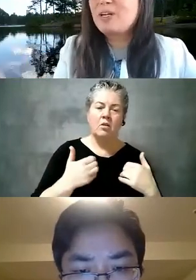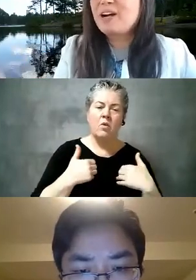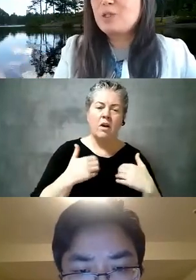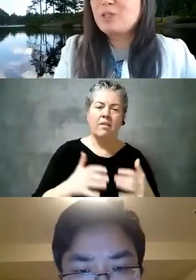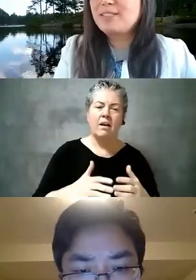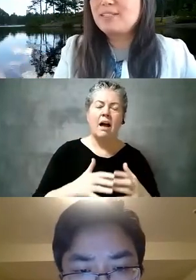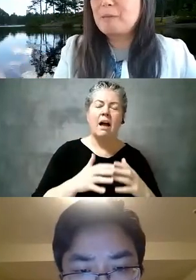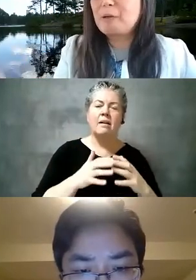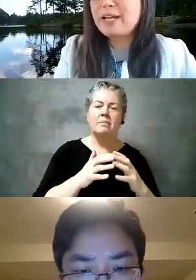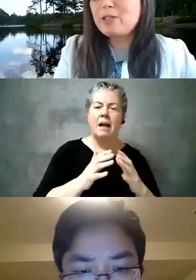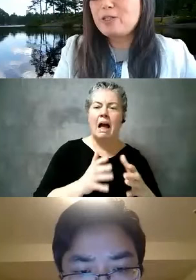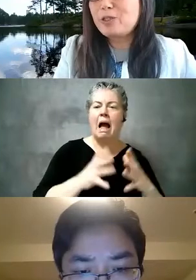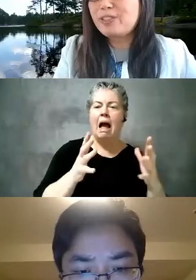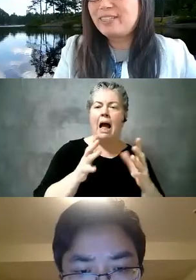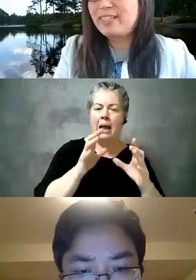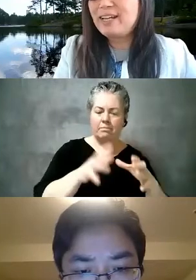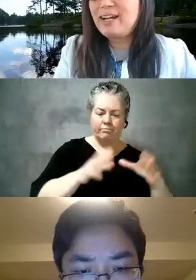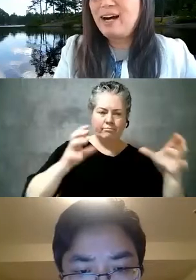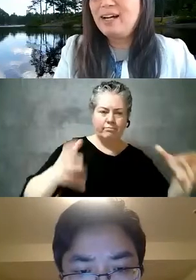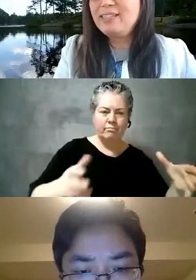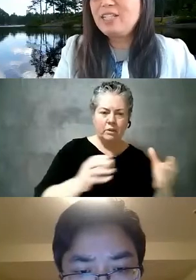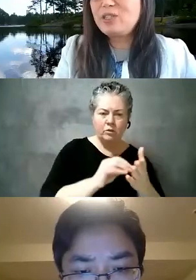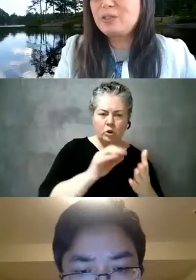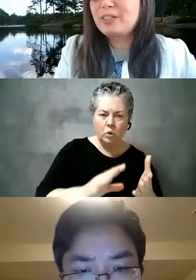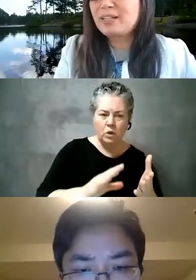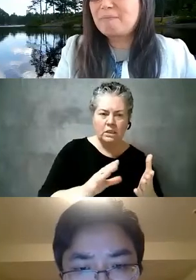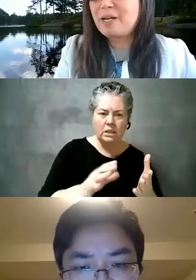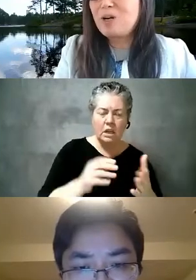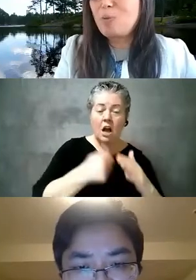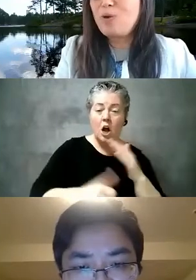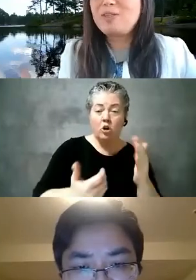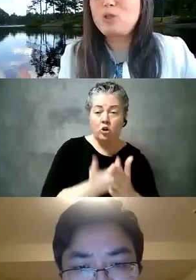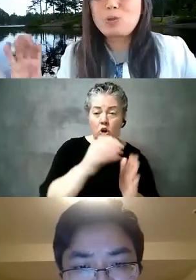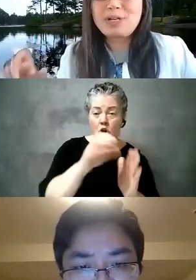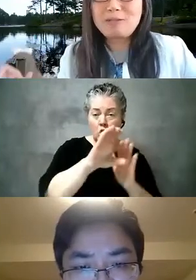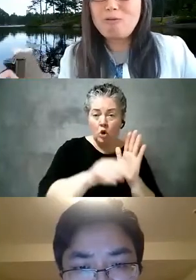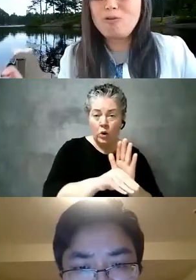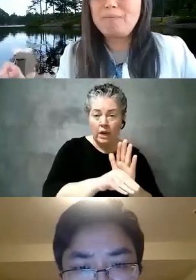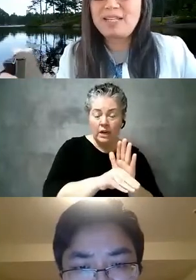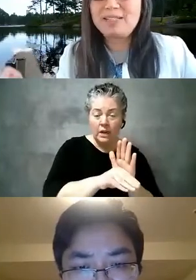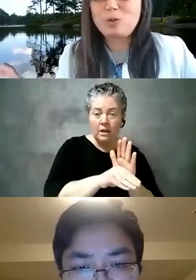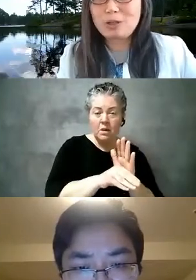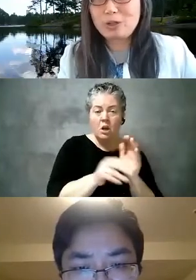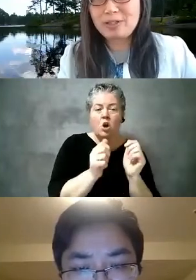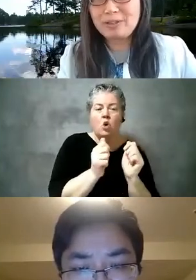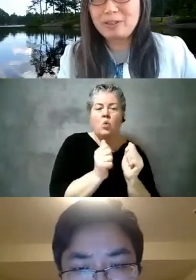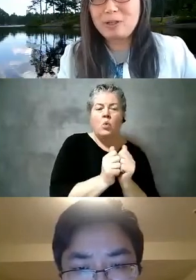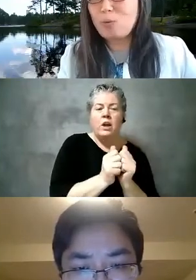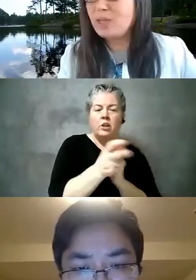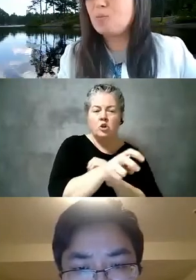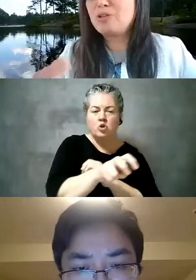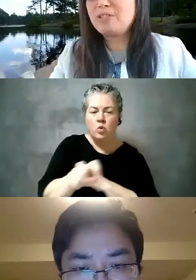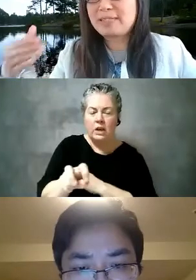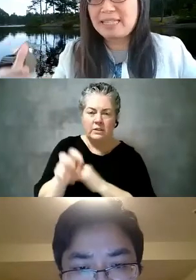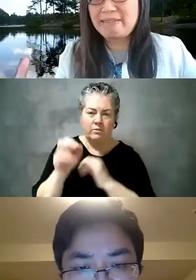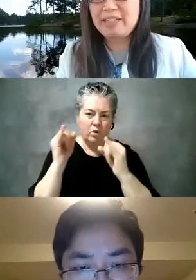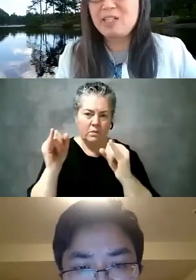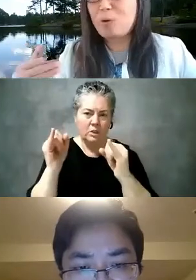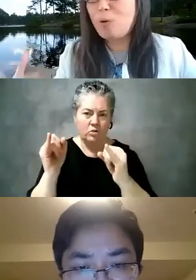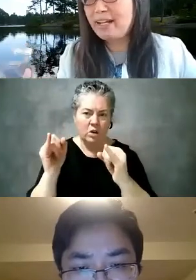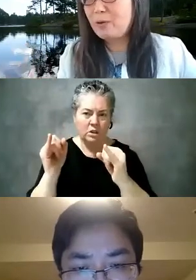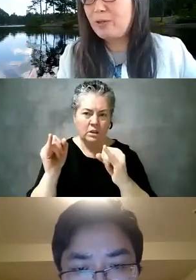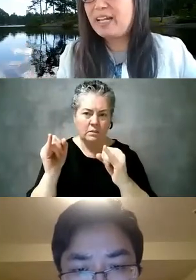So we're contrasting potential student learning under the new curriculum with transformed instruction, with more